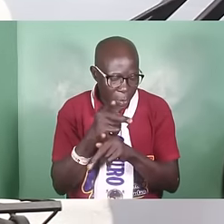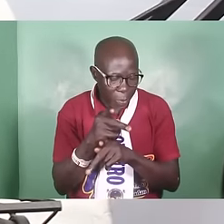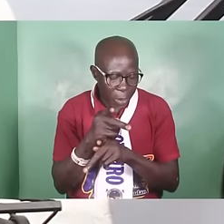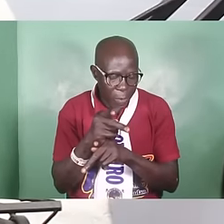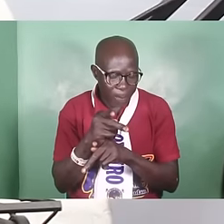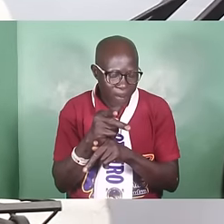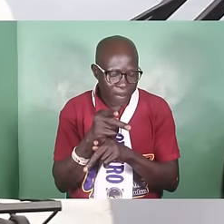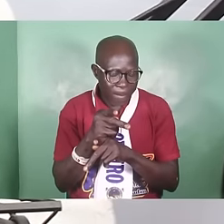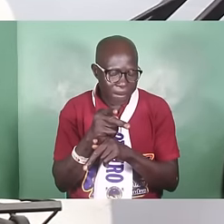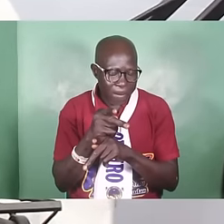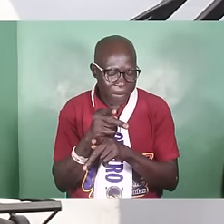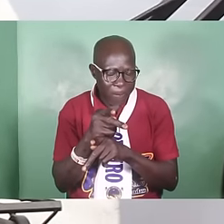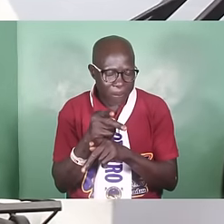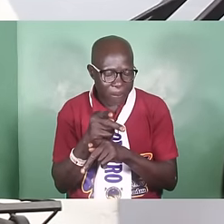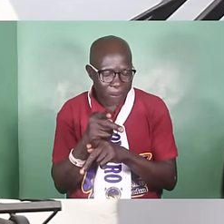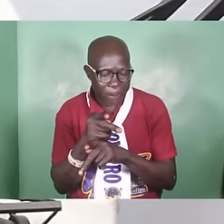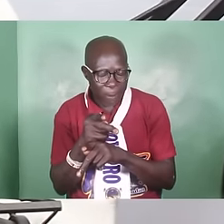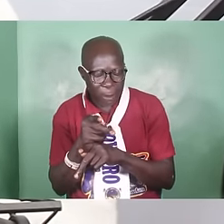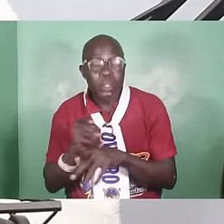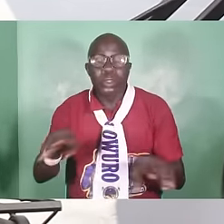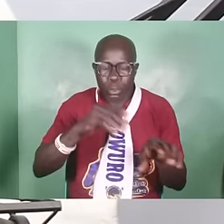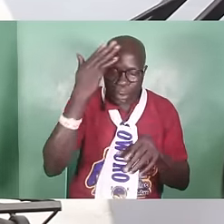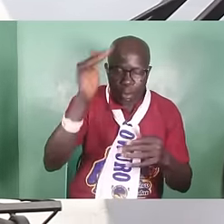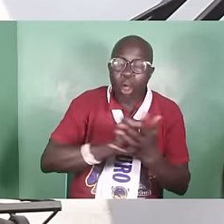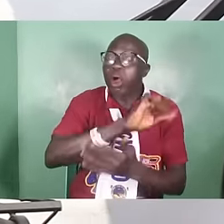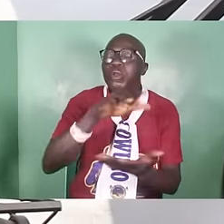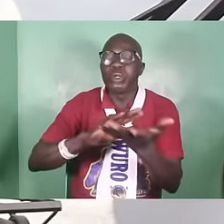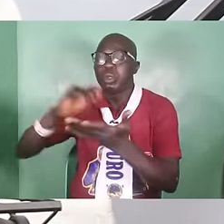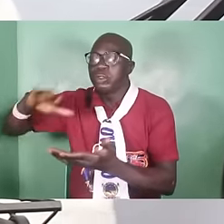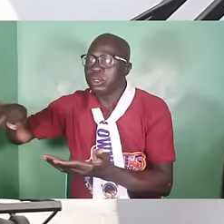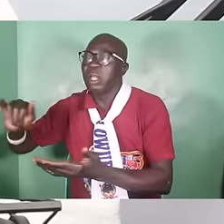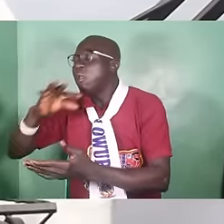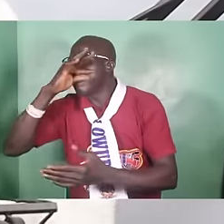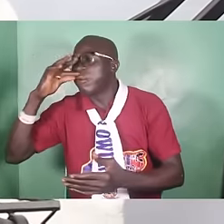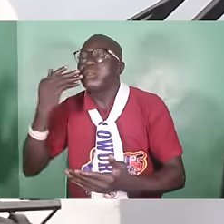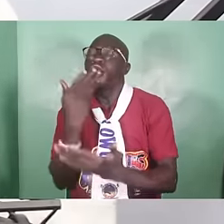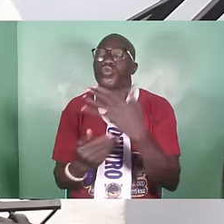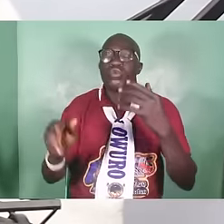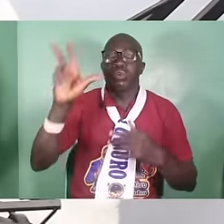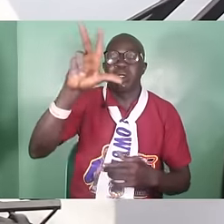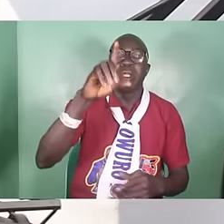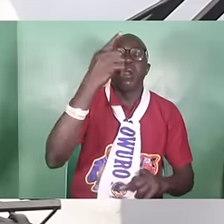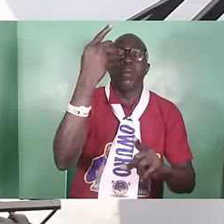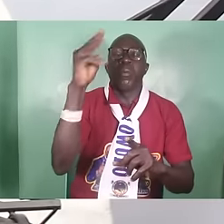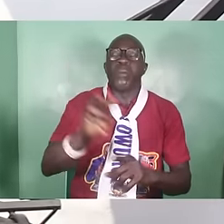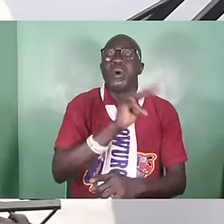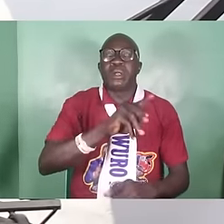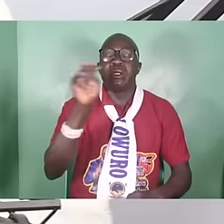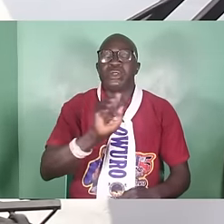mo pe awon omo ologun ti gba awe fojo meta. Do you know that these glorious children are fasted for 3 good days? Monday, Tuesday and